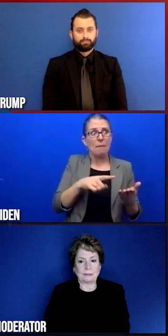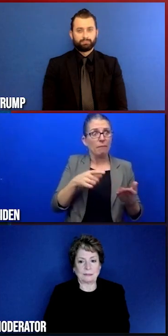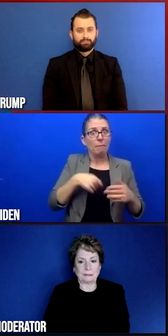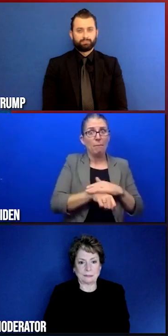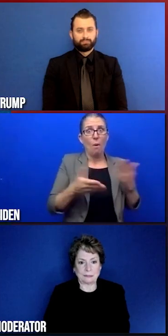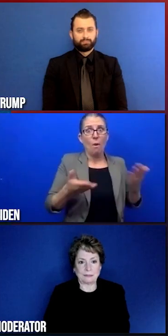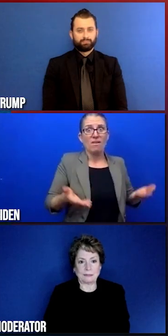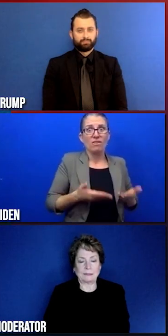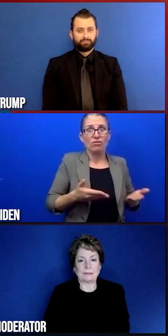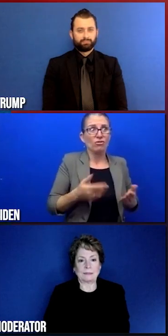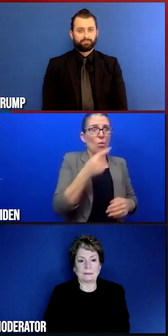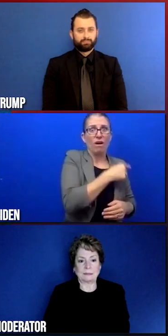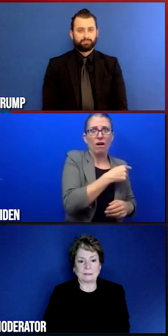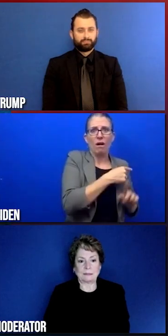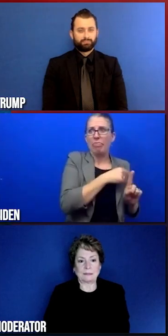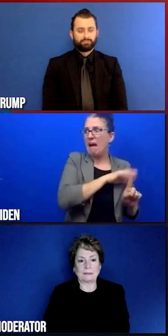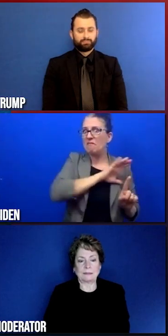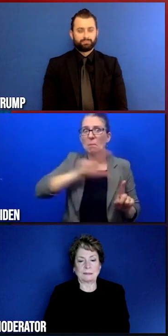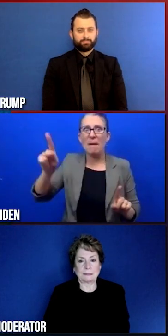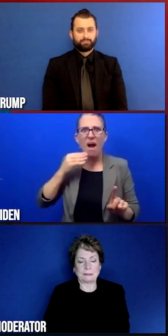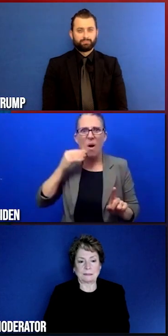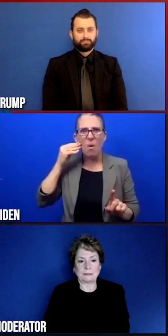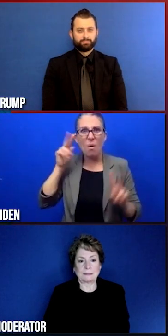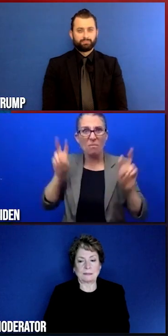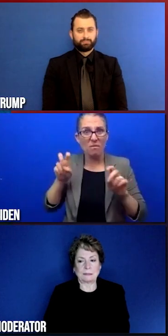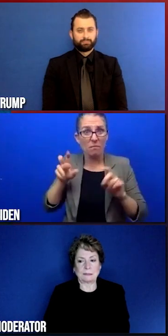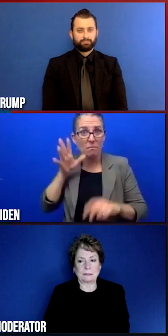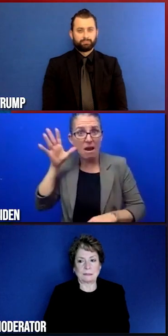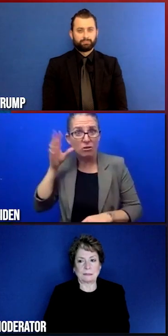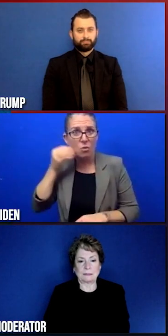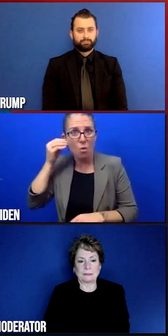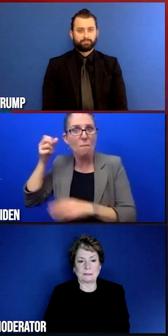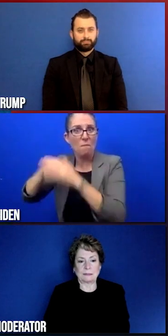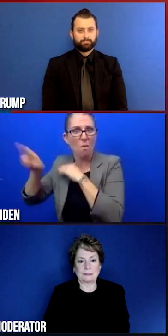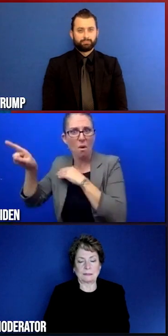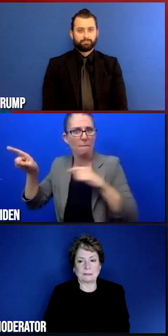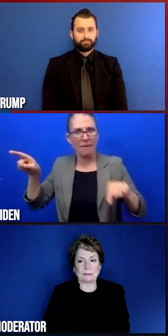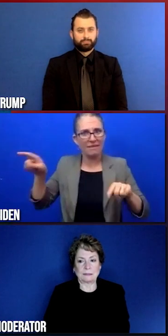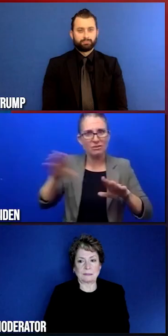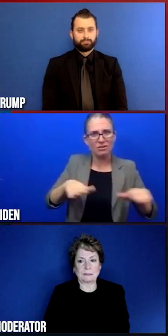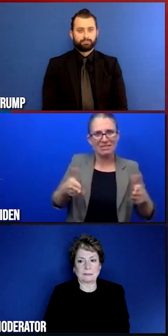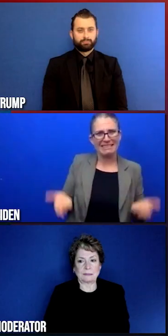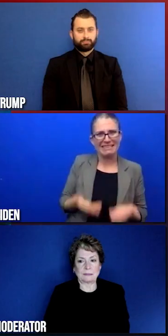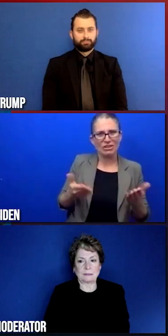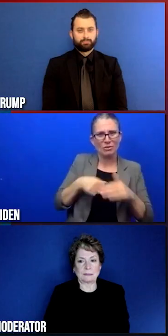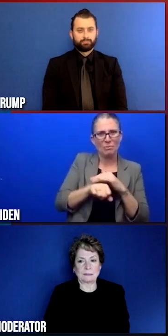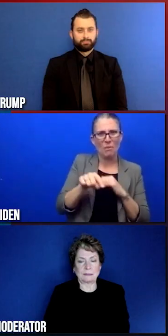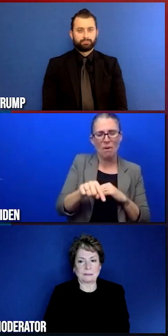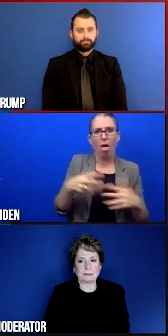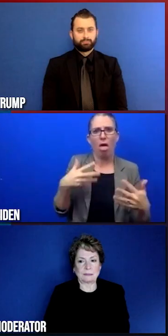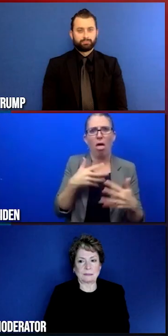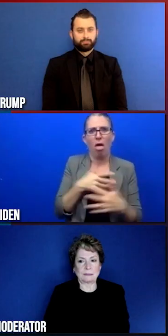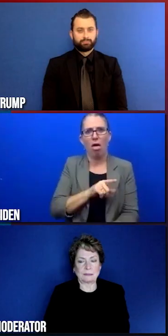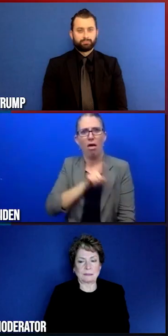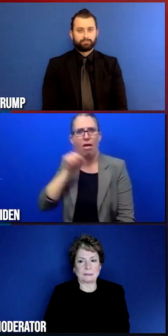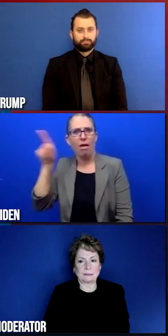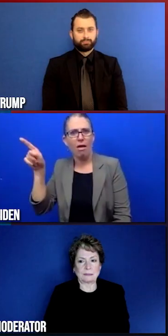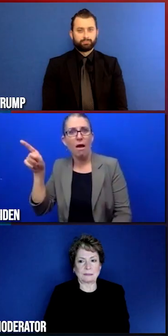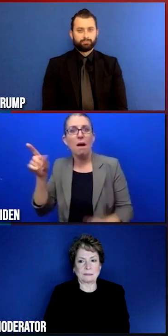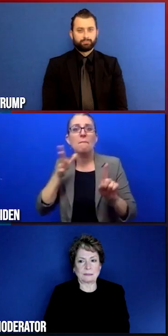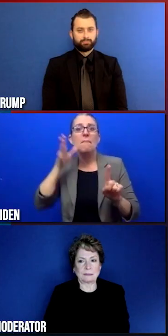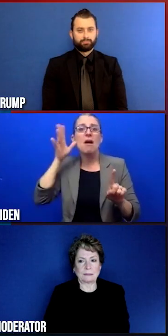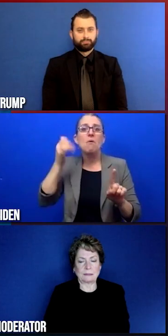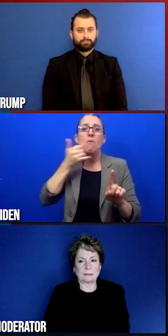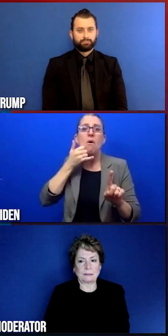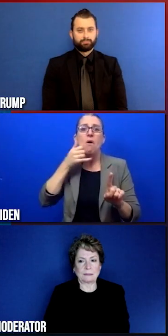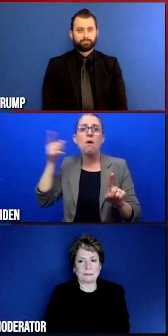the Rio Grande River, and it's illegal. And you say, oh, no, Mom, leave me here. I'm not going to go with you. They've been